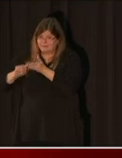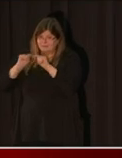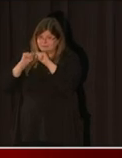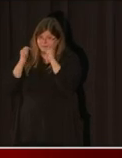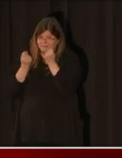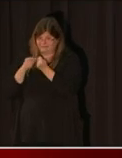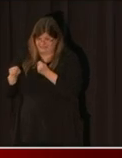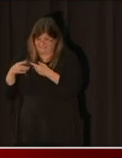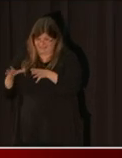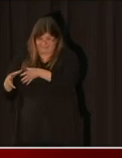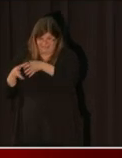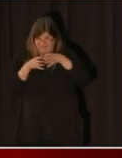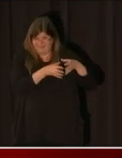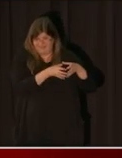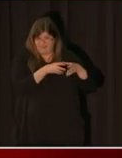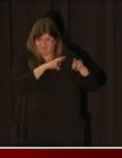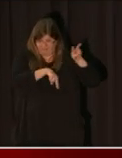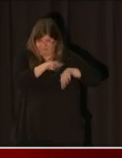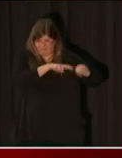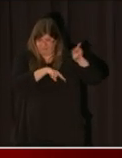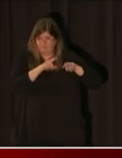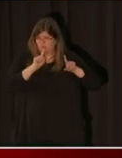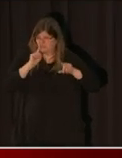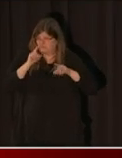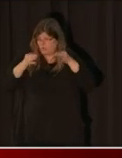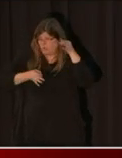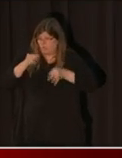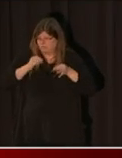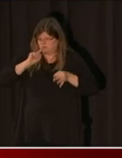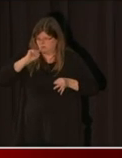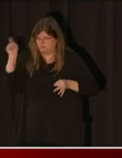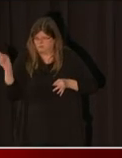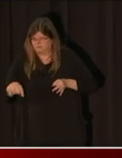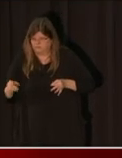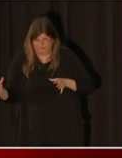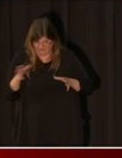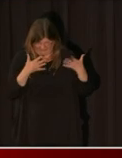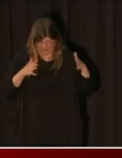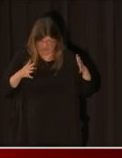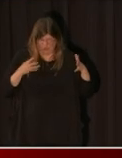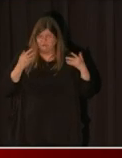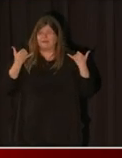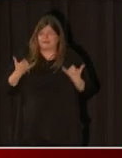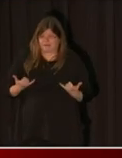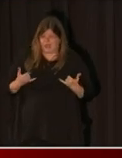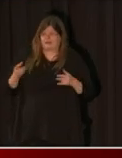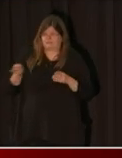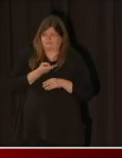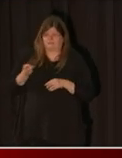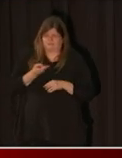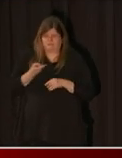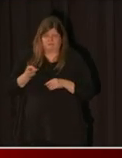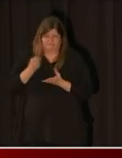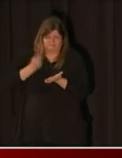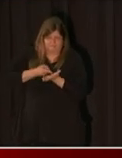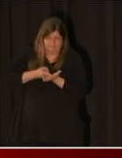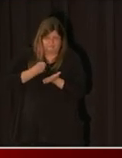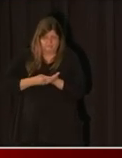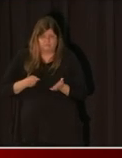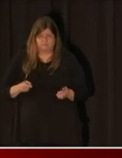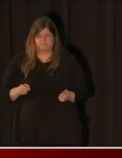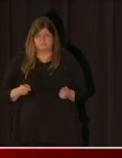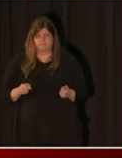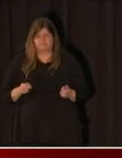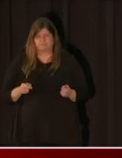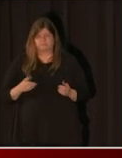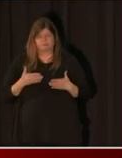most recently been the monitor for DYRS, and they're coming out of being the monitor at DYRS. So we're very pleased